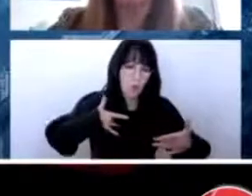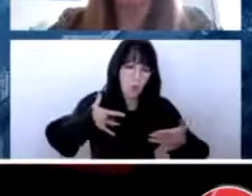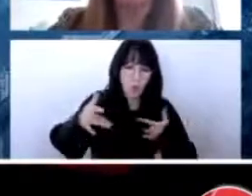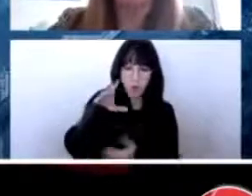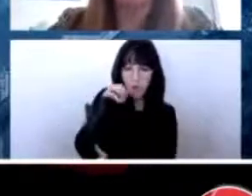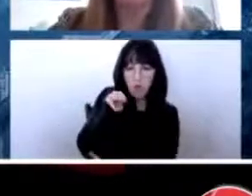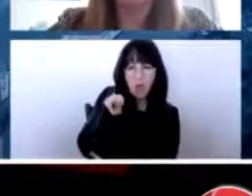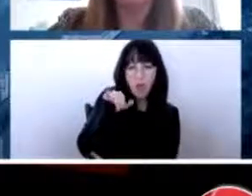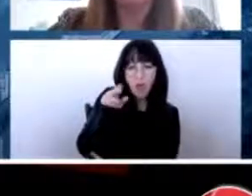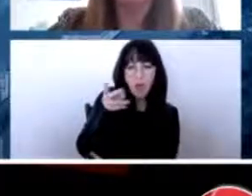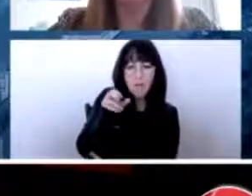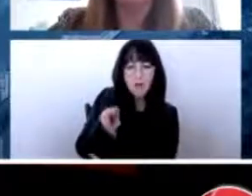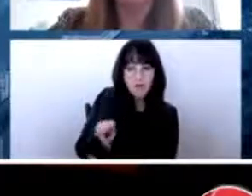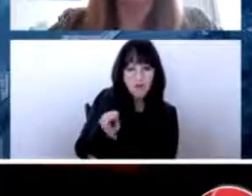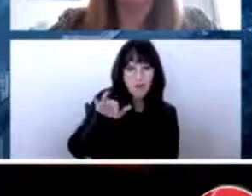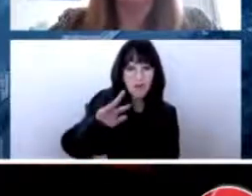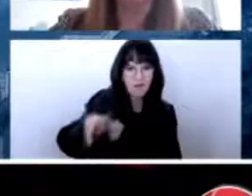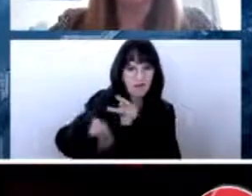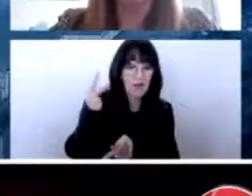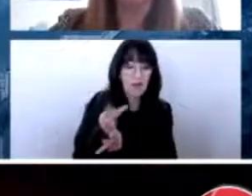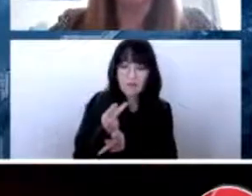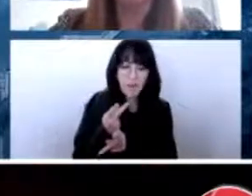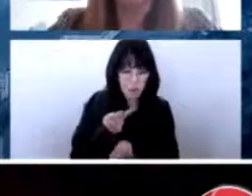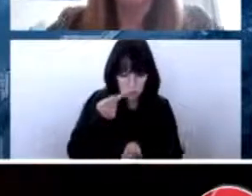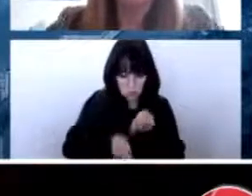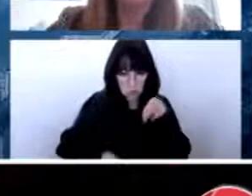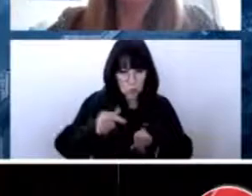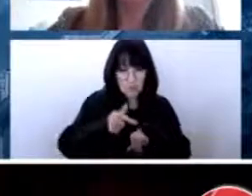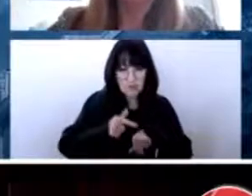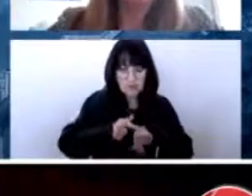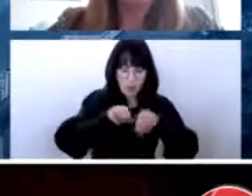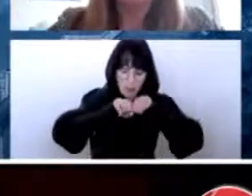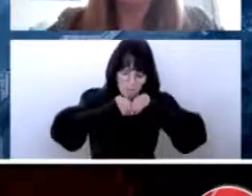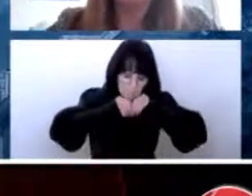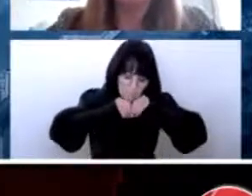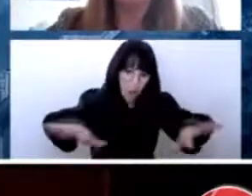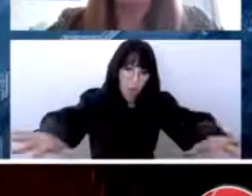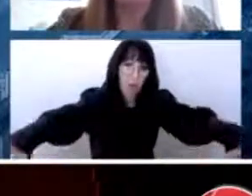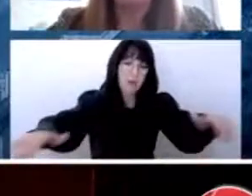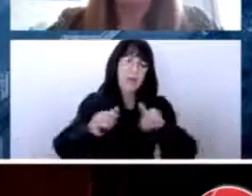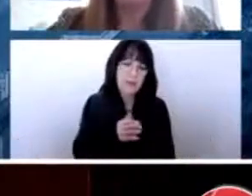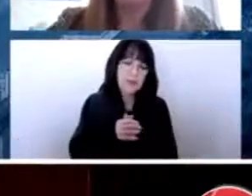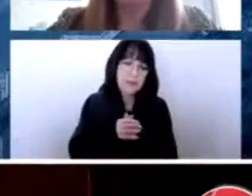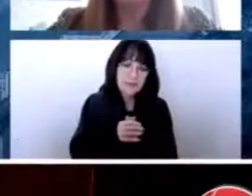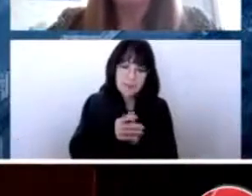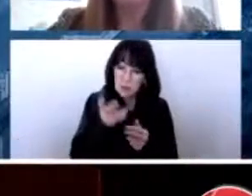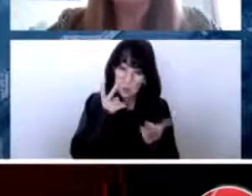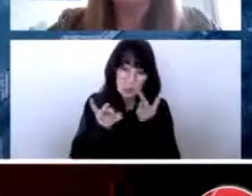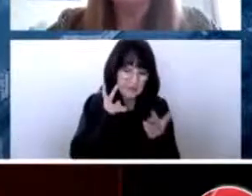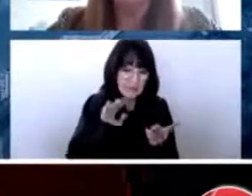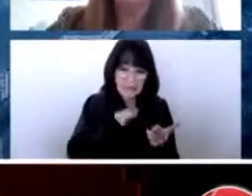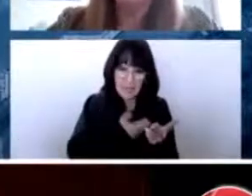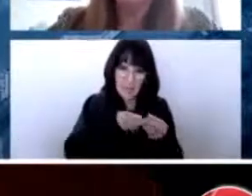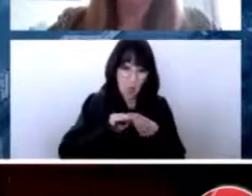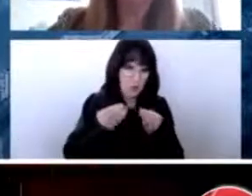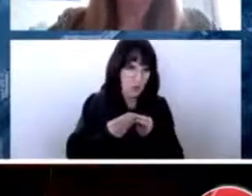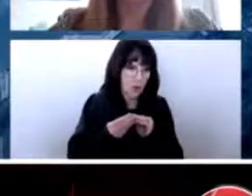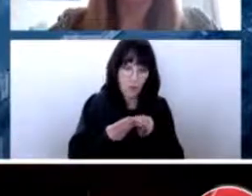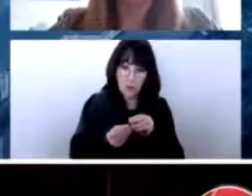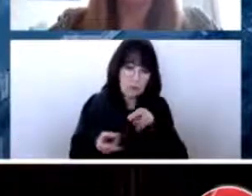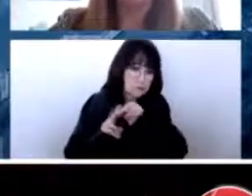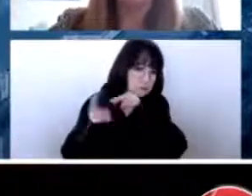the Omicron variant in such a short amount of time. You've seen our record-breaking case numbers.